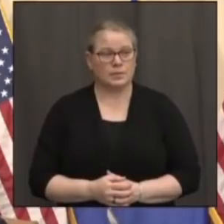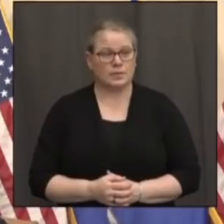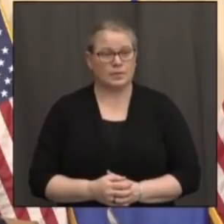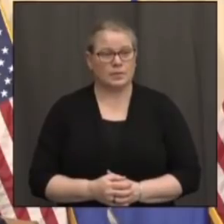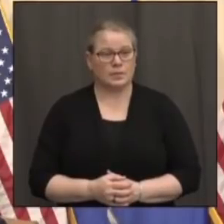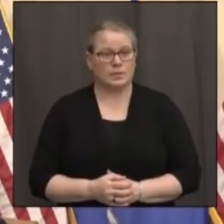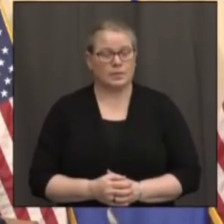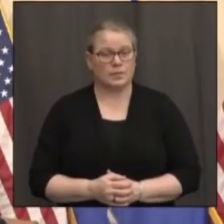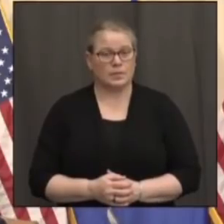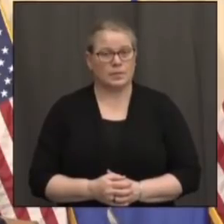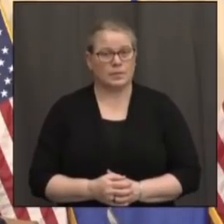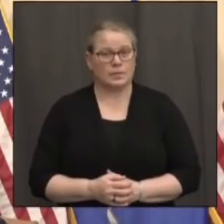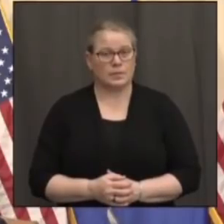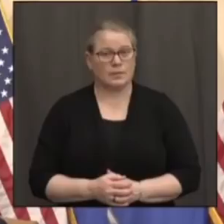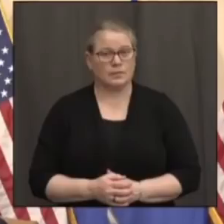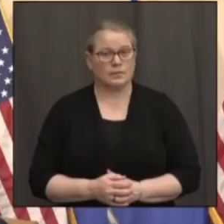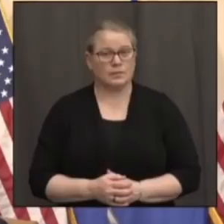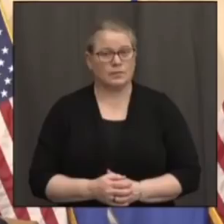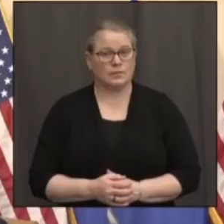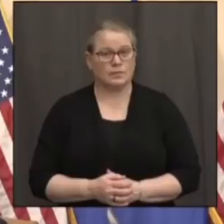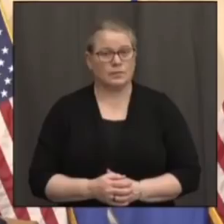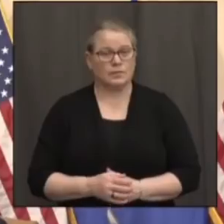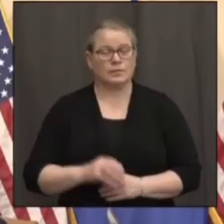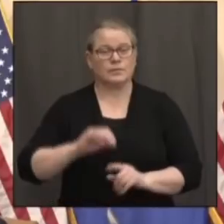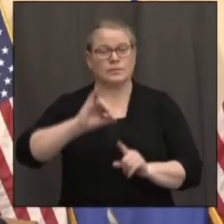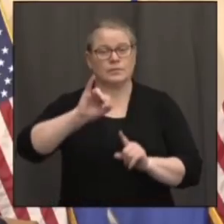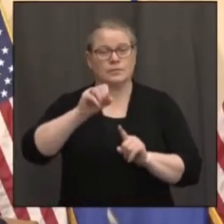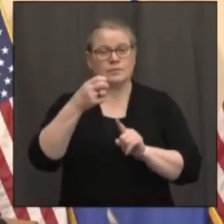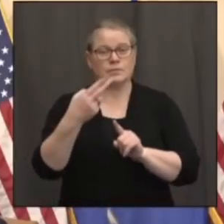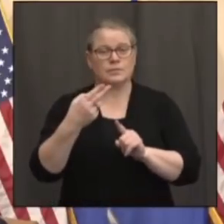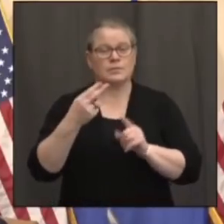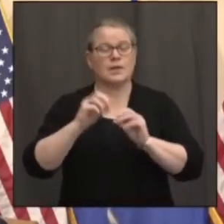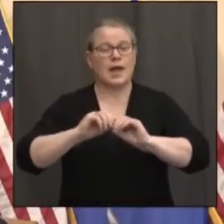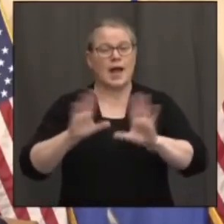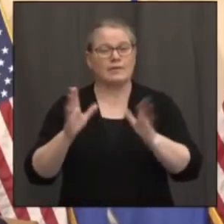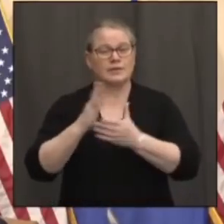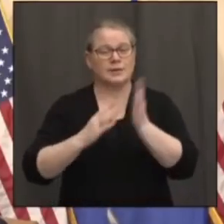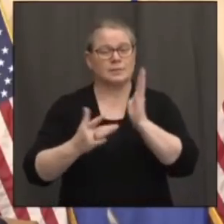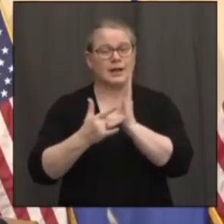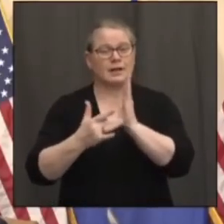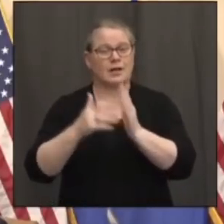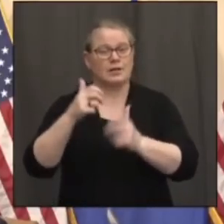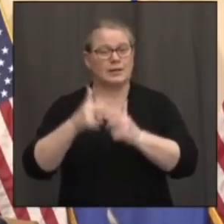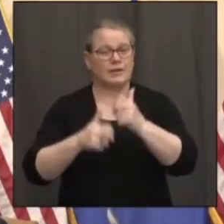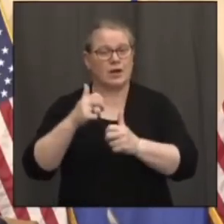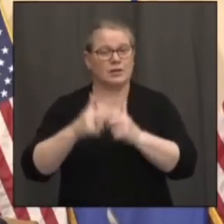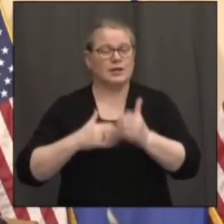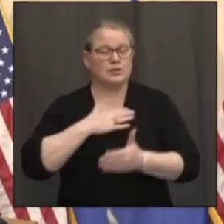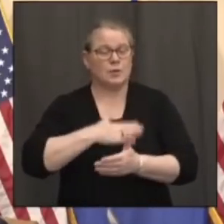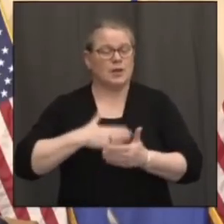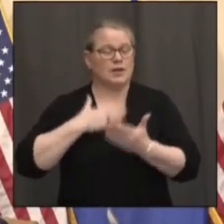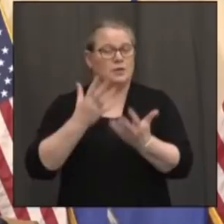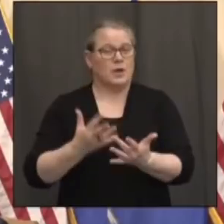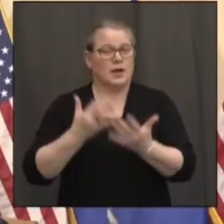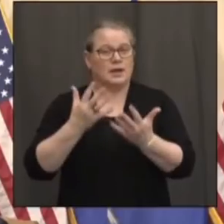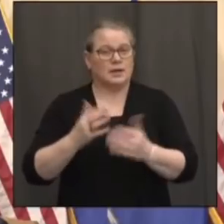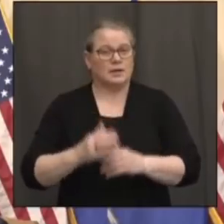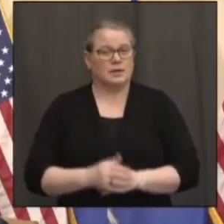I think they're obviously having some technical difficulties in the press conference, so please stand by. Yeah, we're back. Are you guys